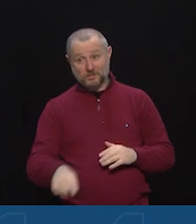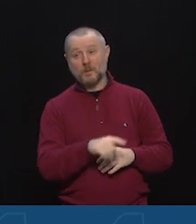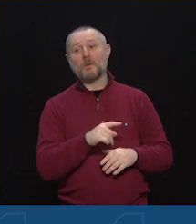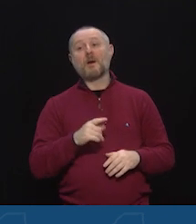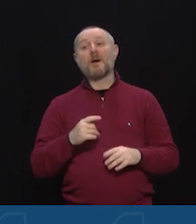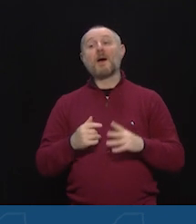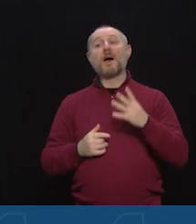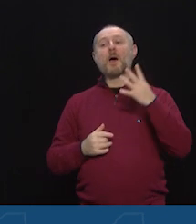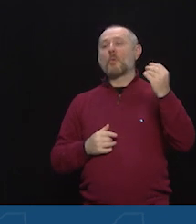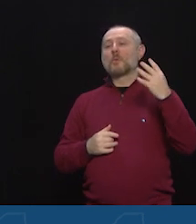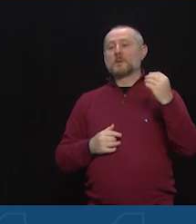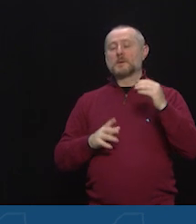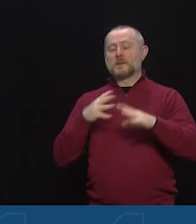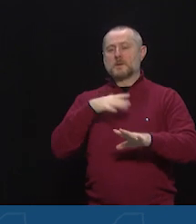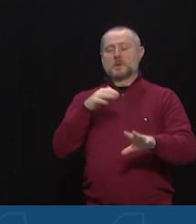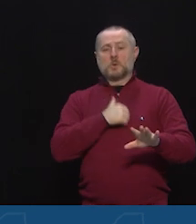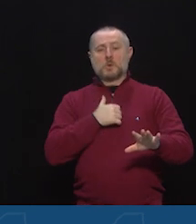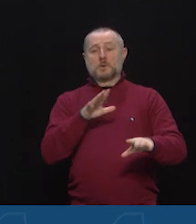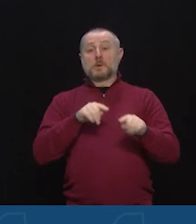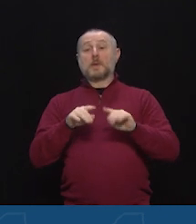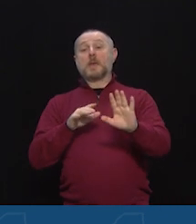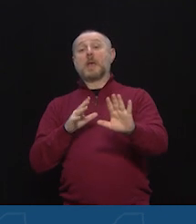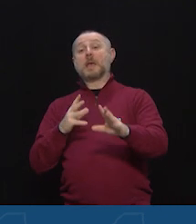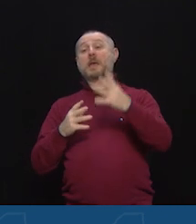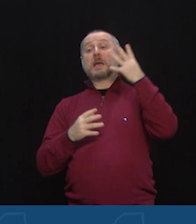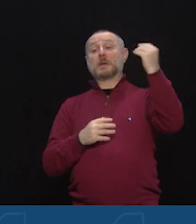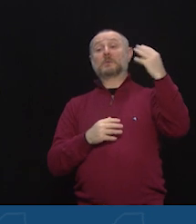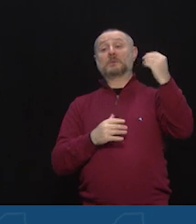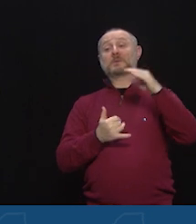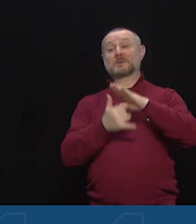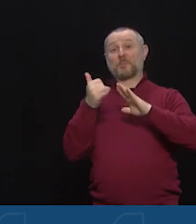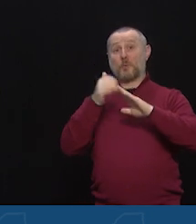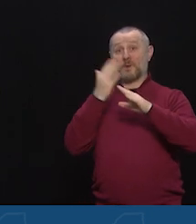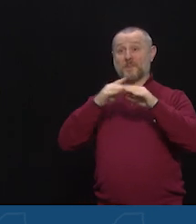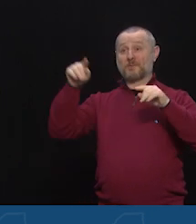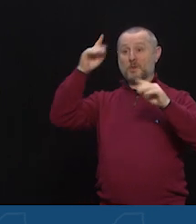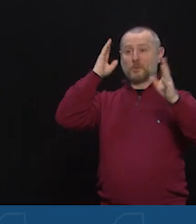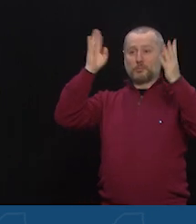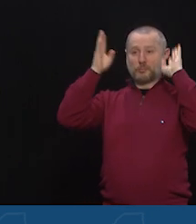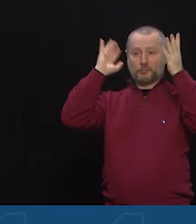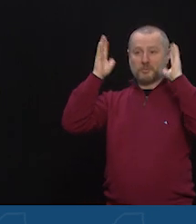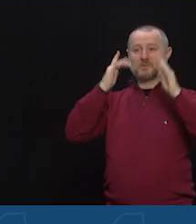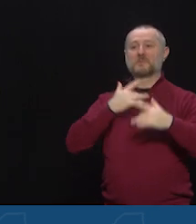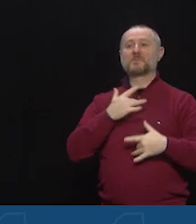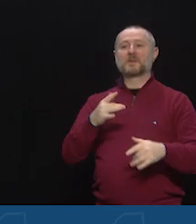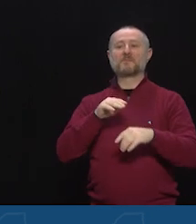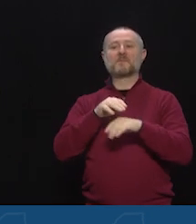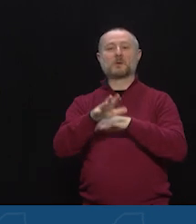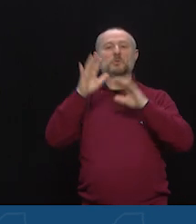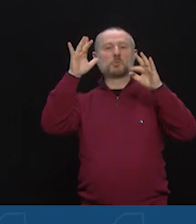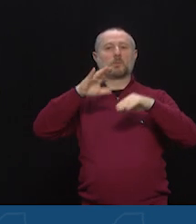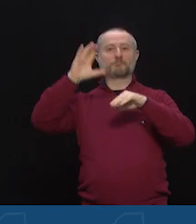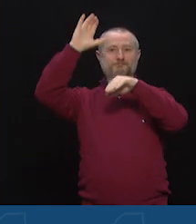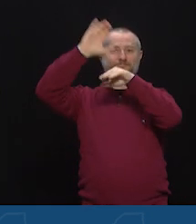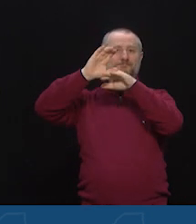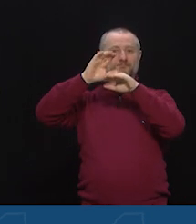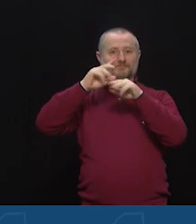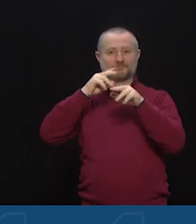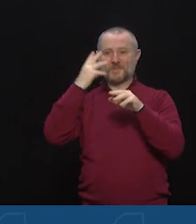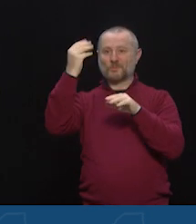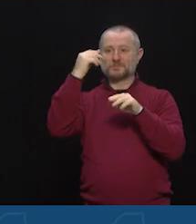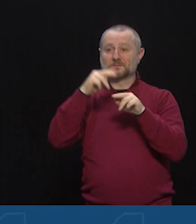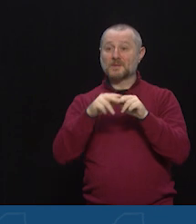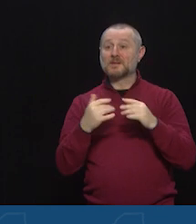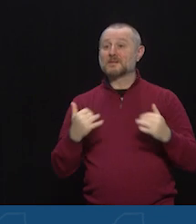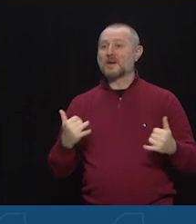line, the outdoor portions of the subway line are likely to take some hits. We are not now officially